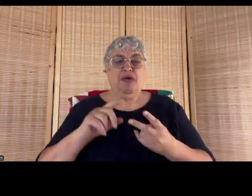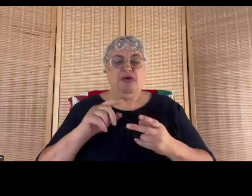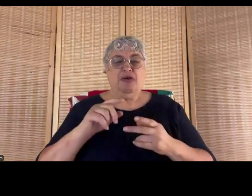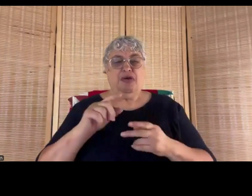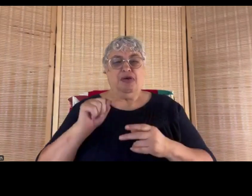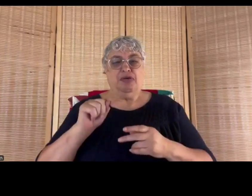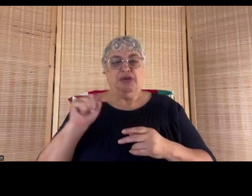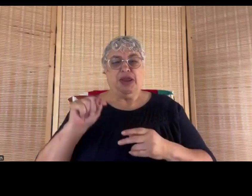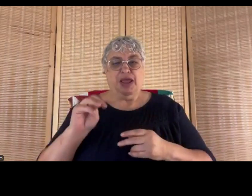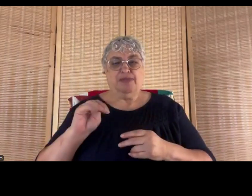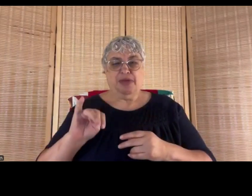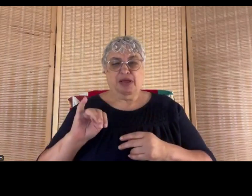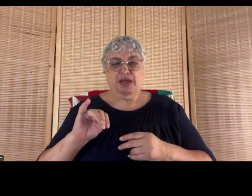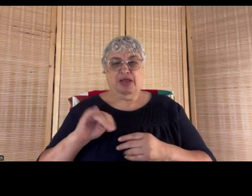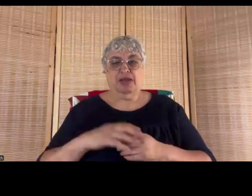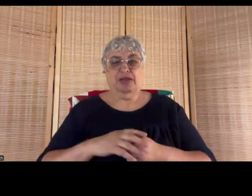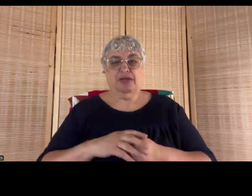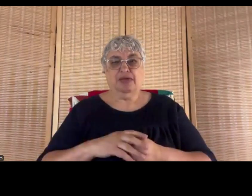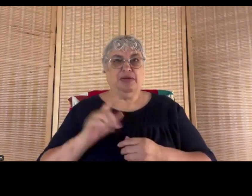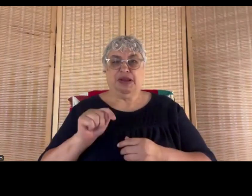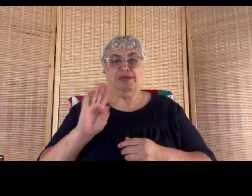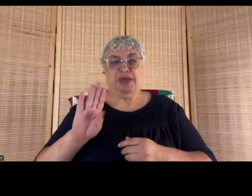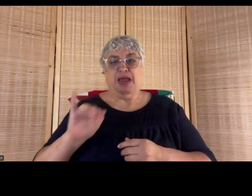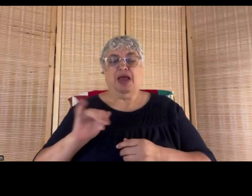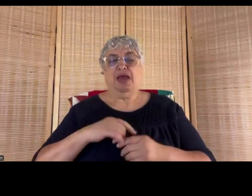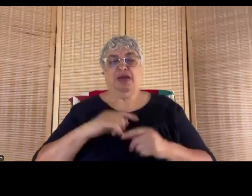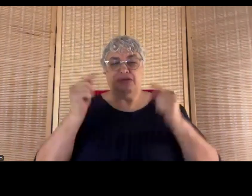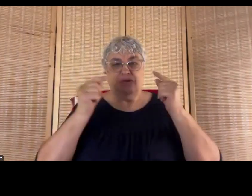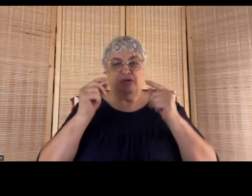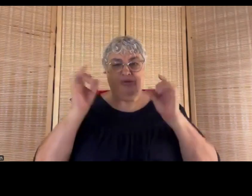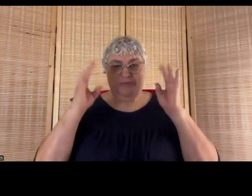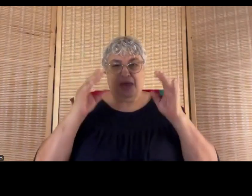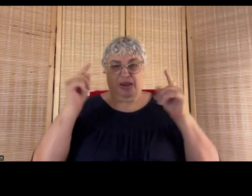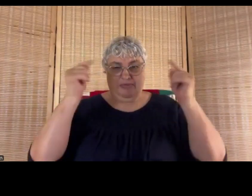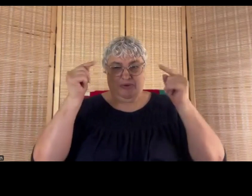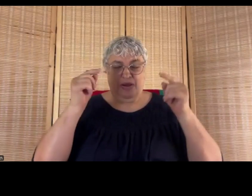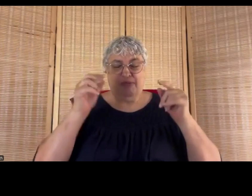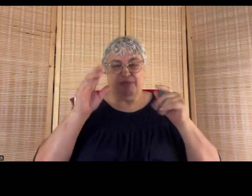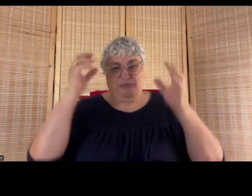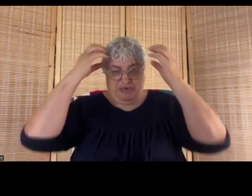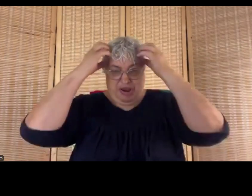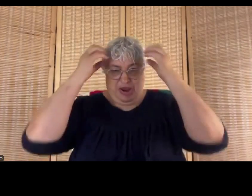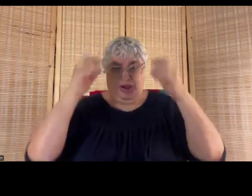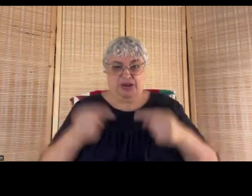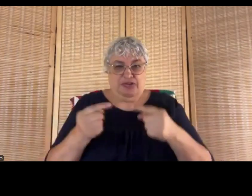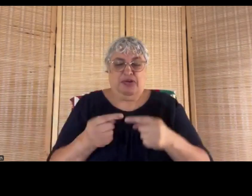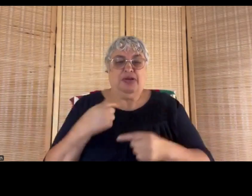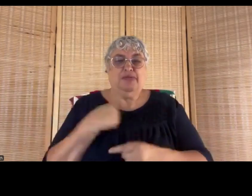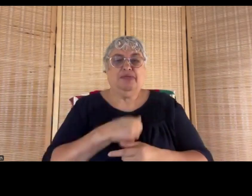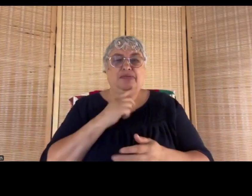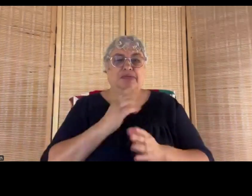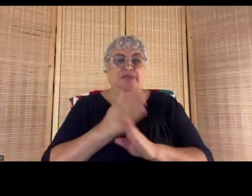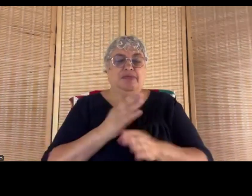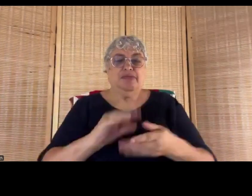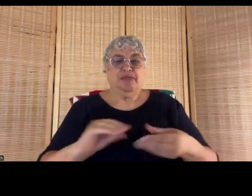that you're serving. We're going to be getting into some specific questions that you can ask. I also wanted to make the point before getting into